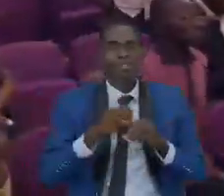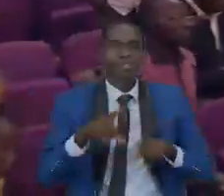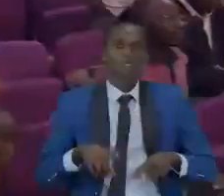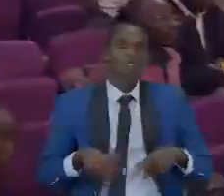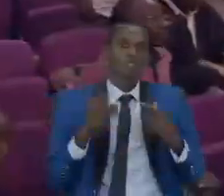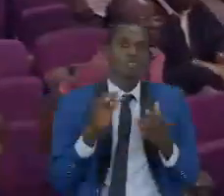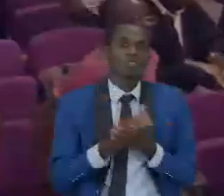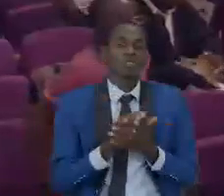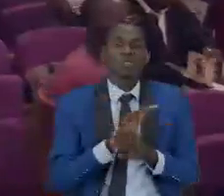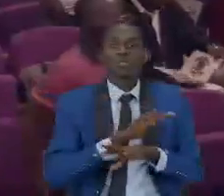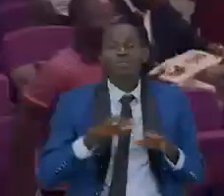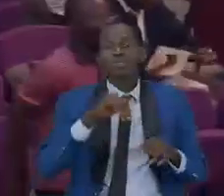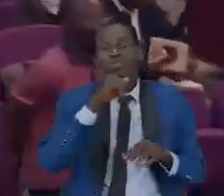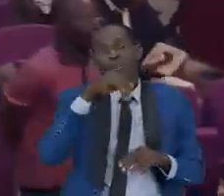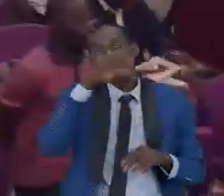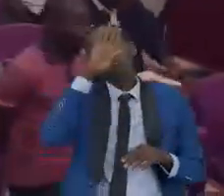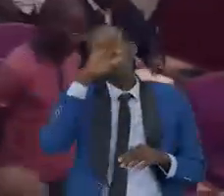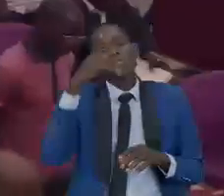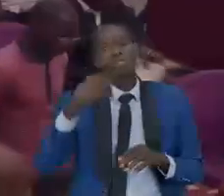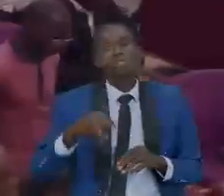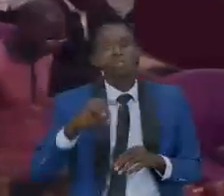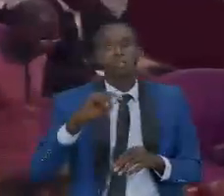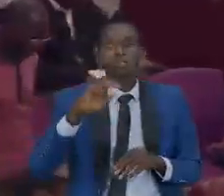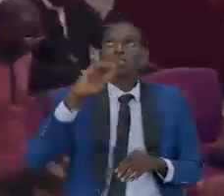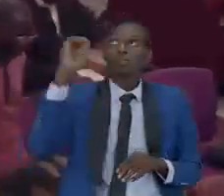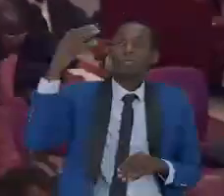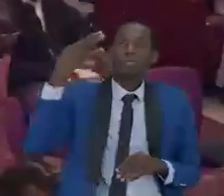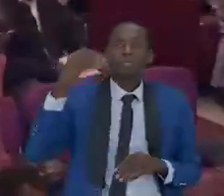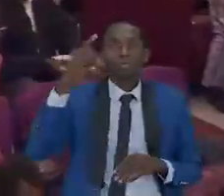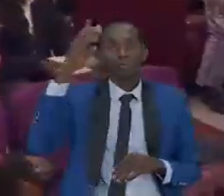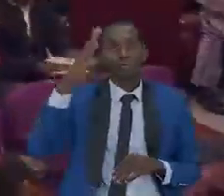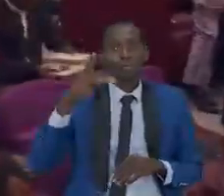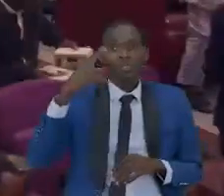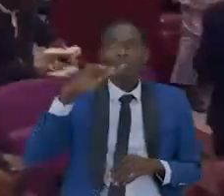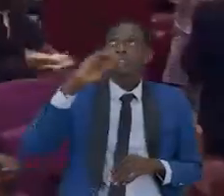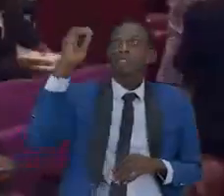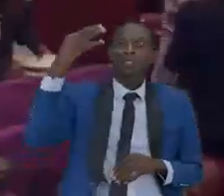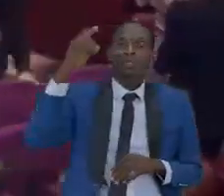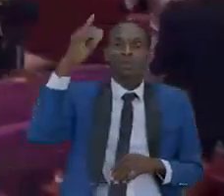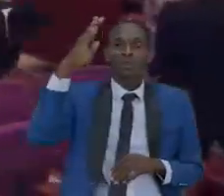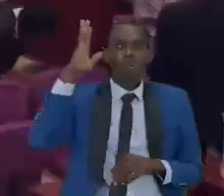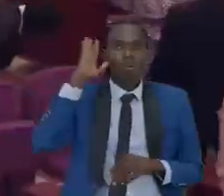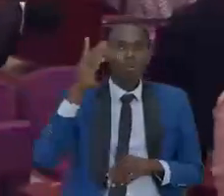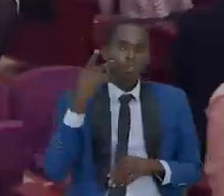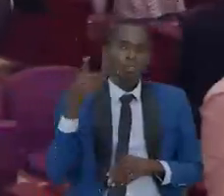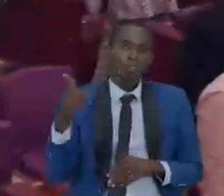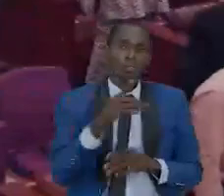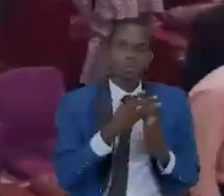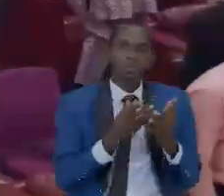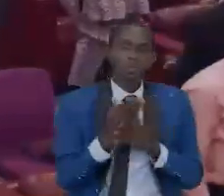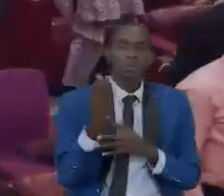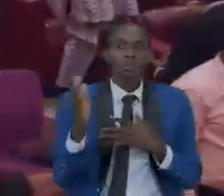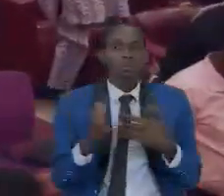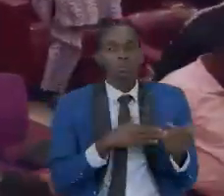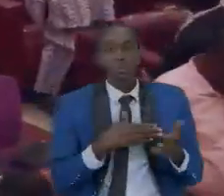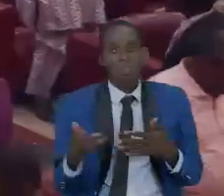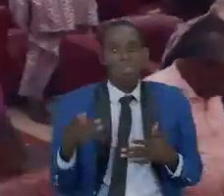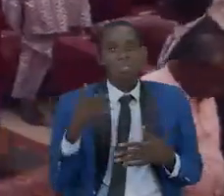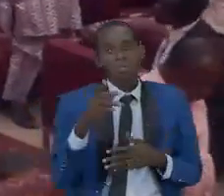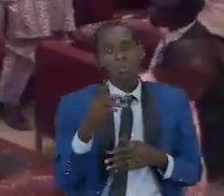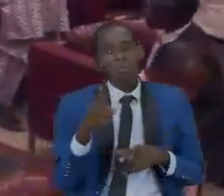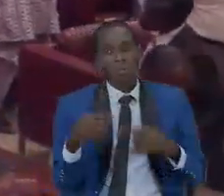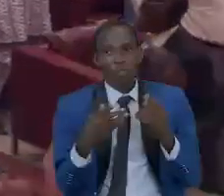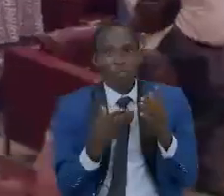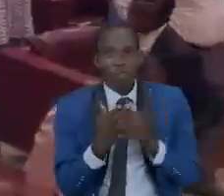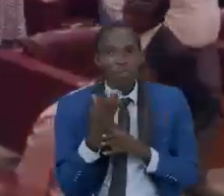do not frustrate the grace of God the grace of God will see you through whatever you are going through the grace of God